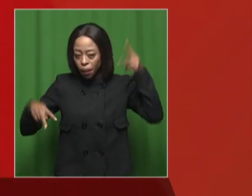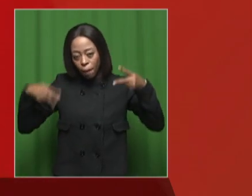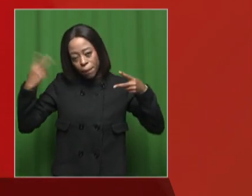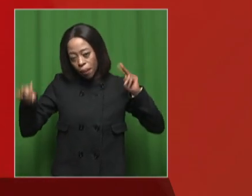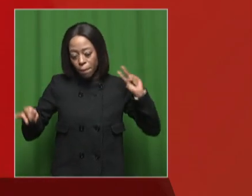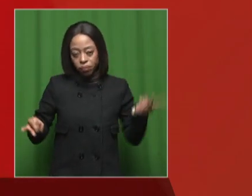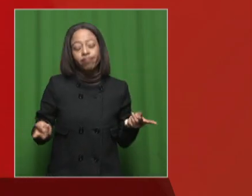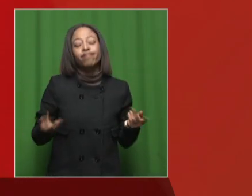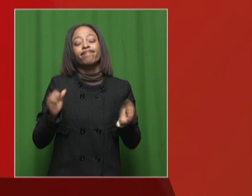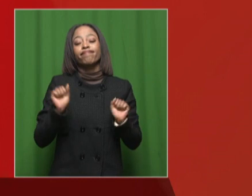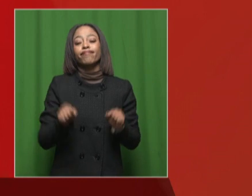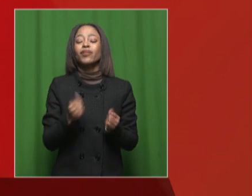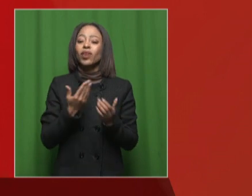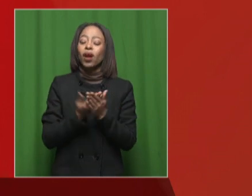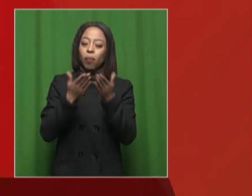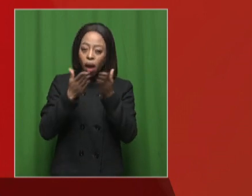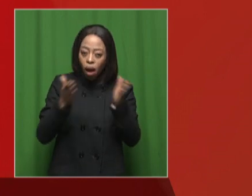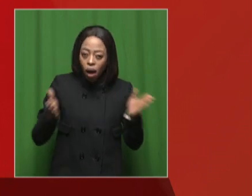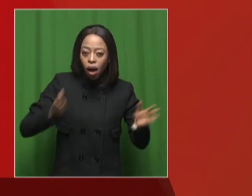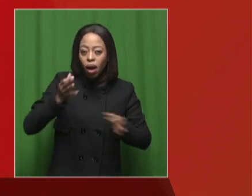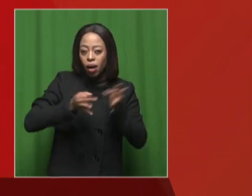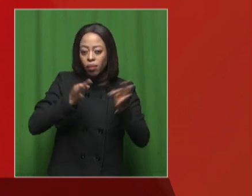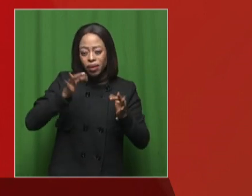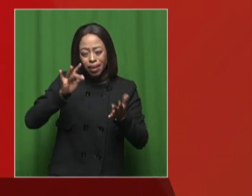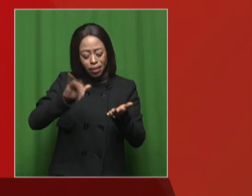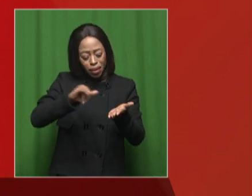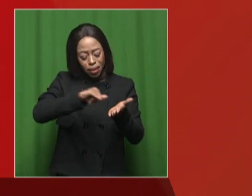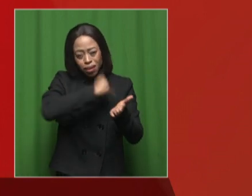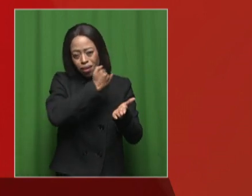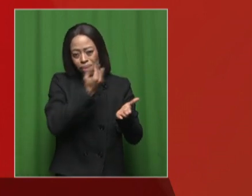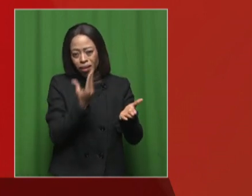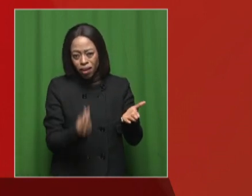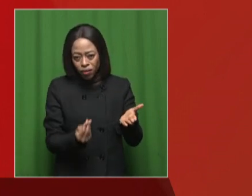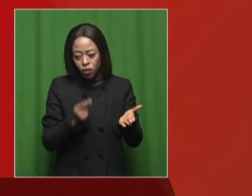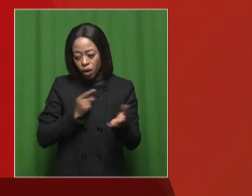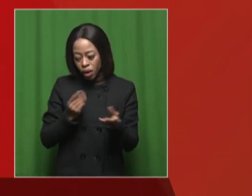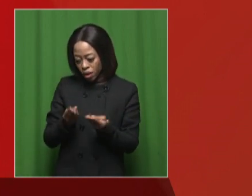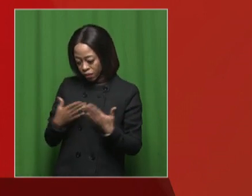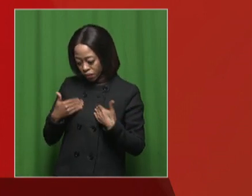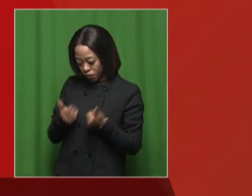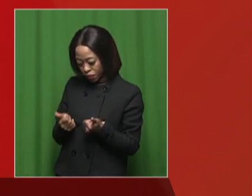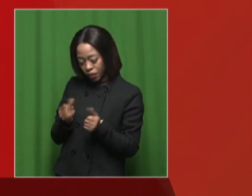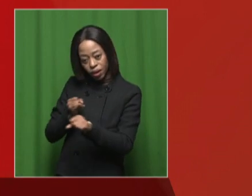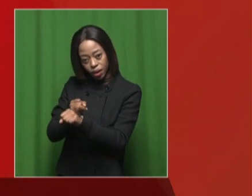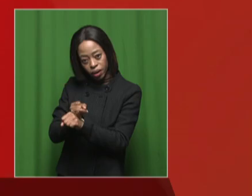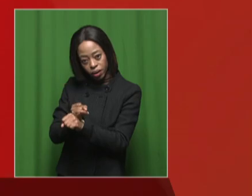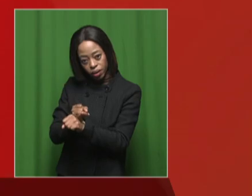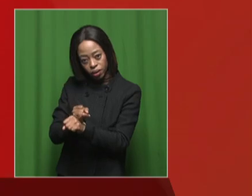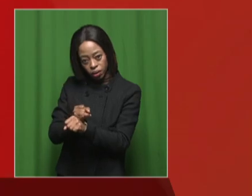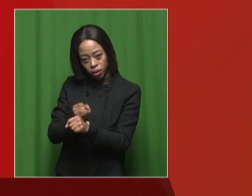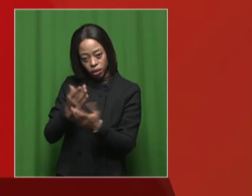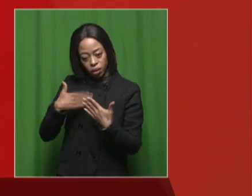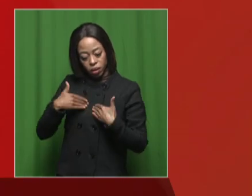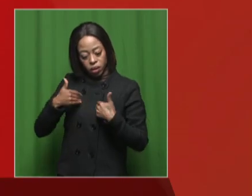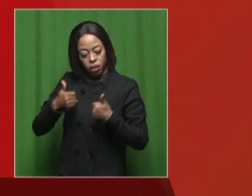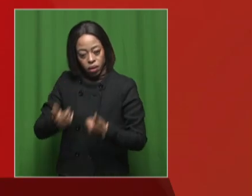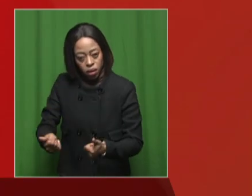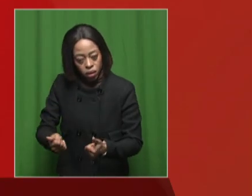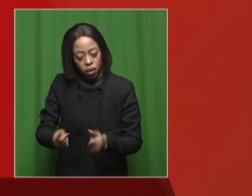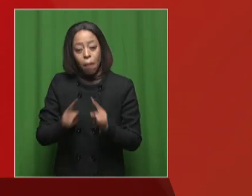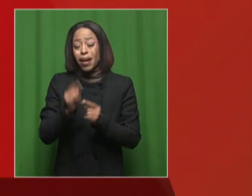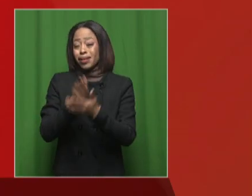classification. And we look at these, whether they're scarring or non-scarring, meaning that if you treat the patient early, the condition will resolve. But other